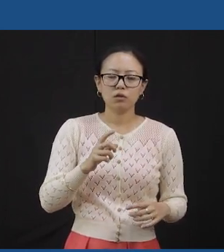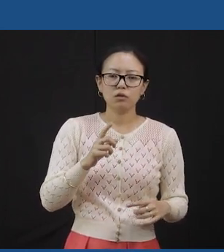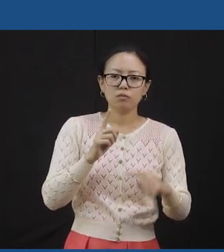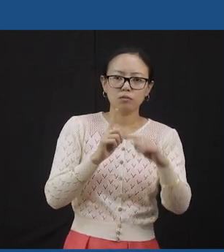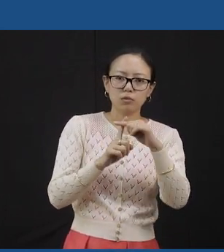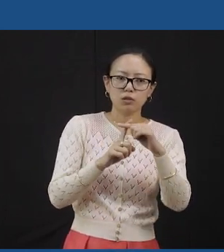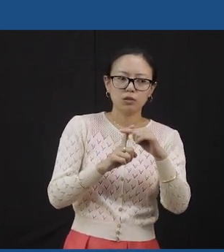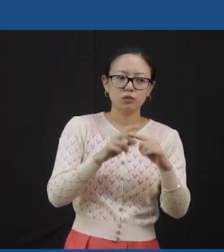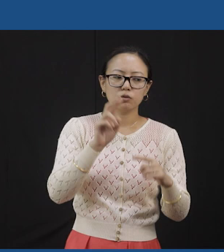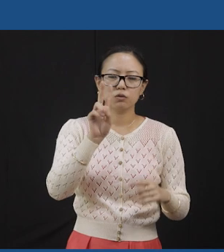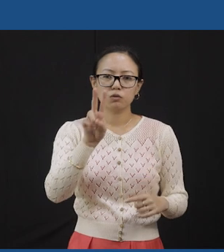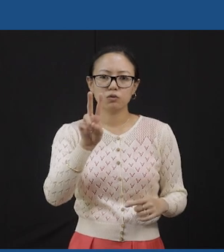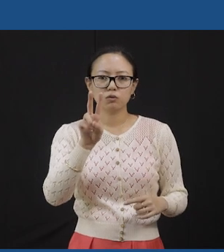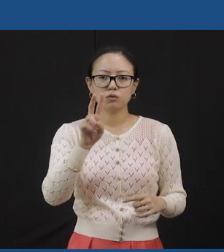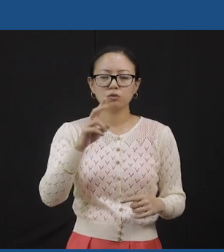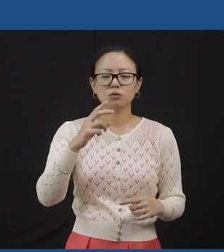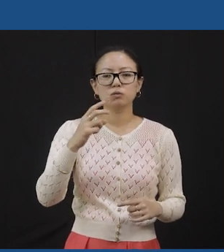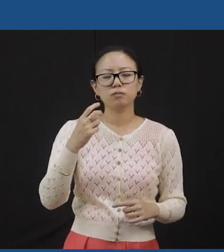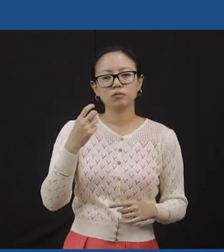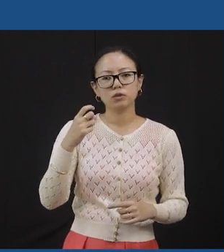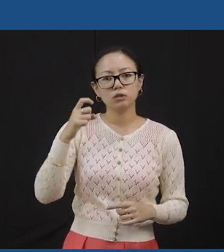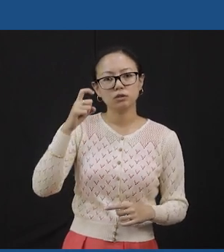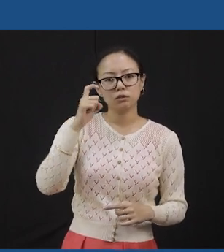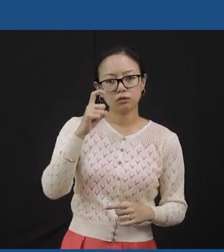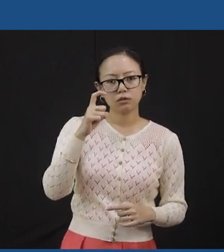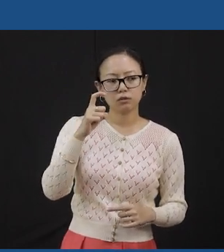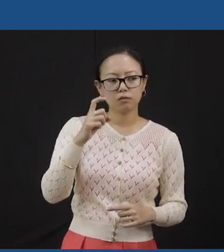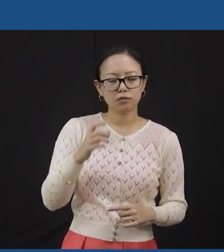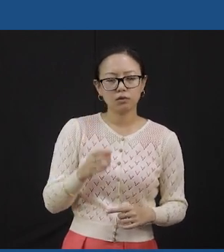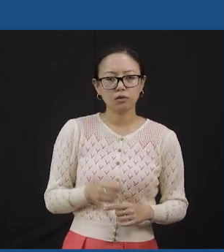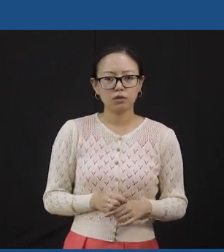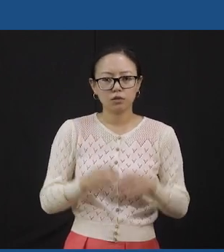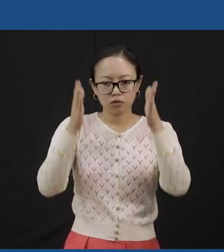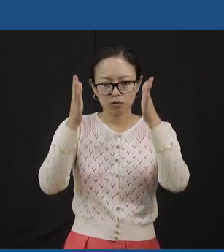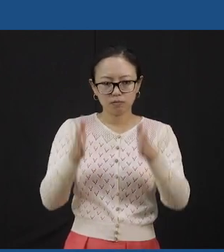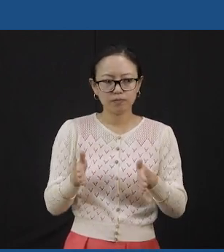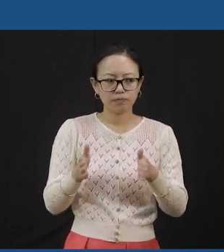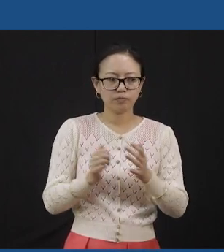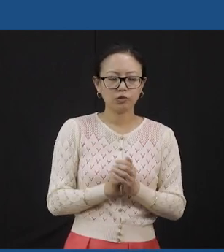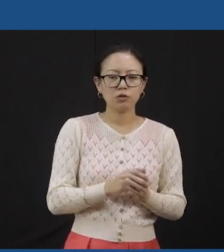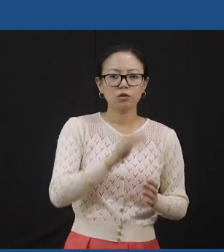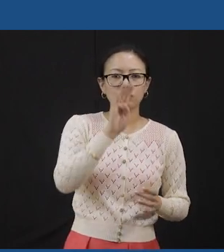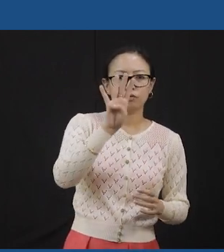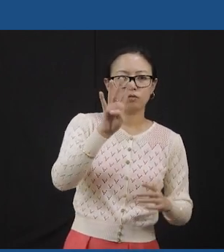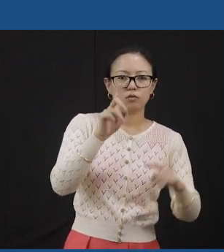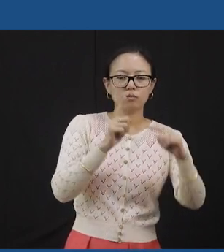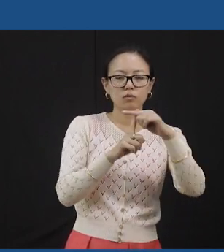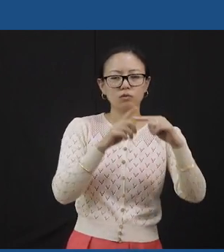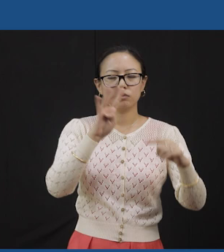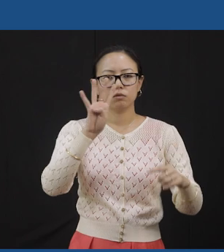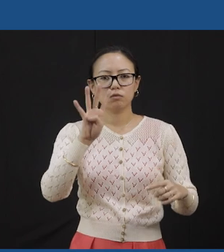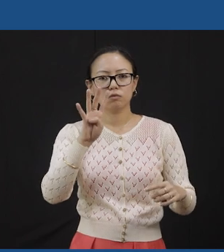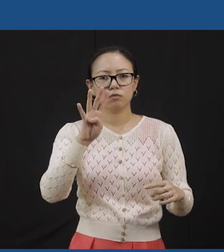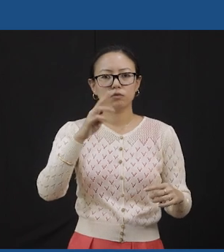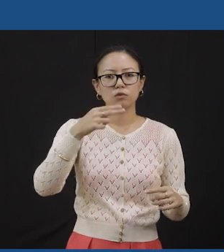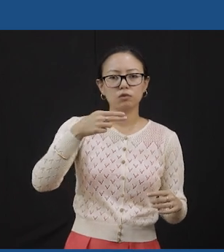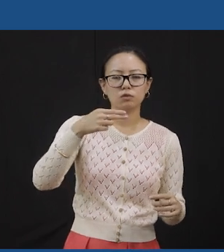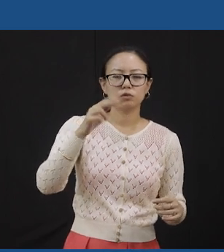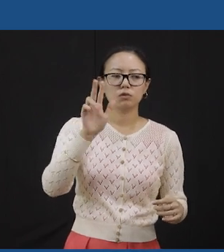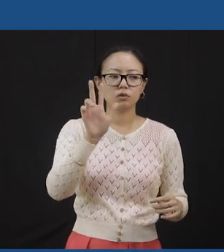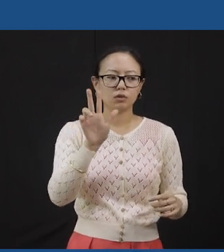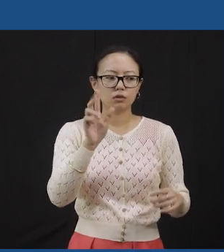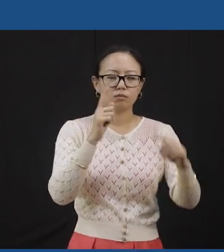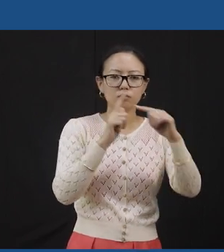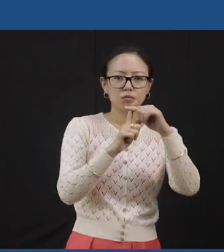7. Now the hundreds place. 4 plus 4 is 8. 8 plus 1 is 9.